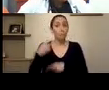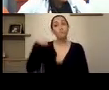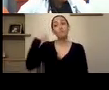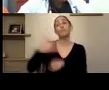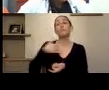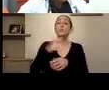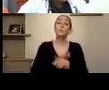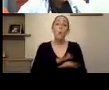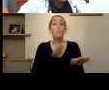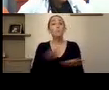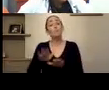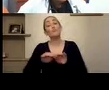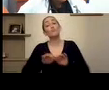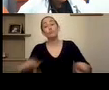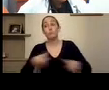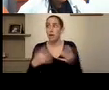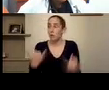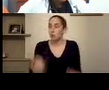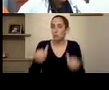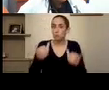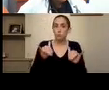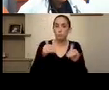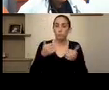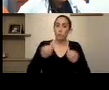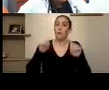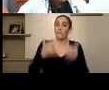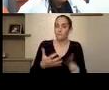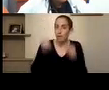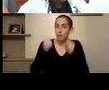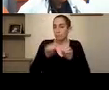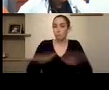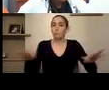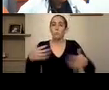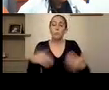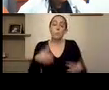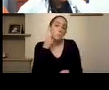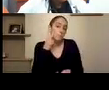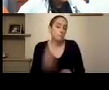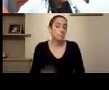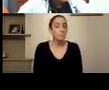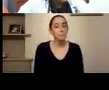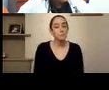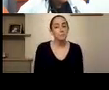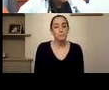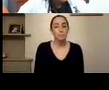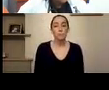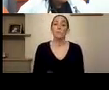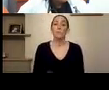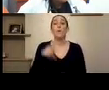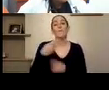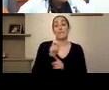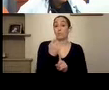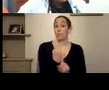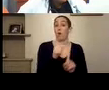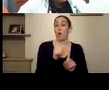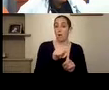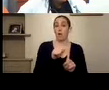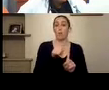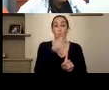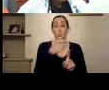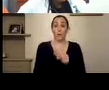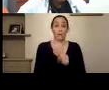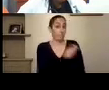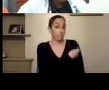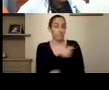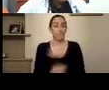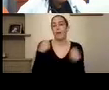in phase 1, the healthcare workers would be the first people to become vaccinated. And